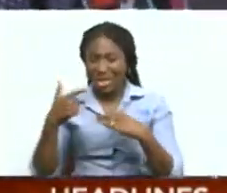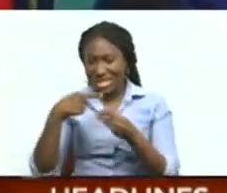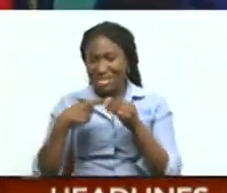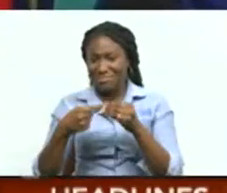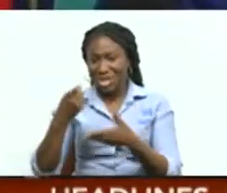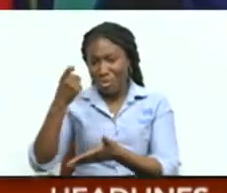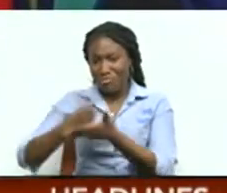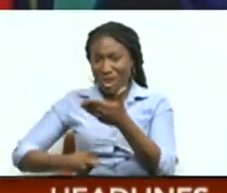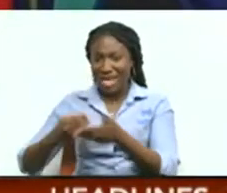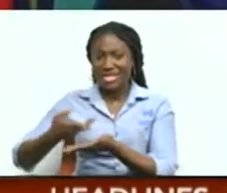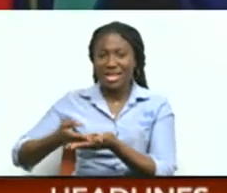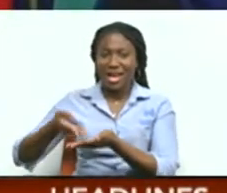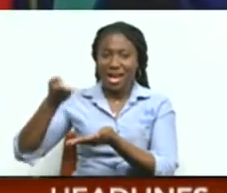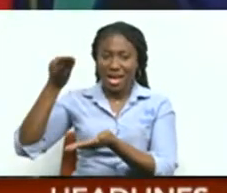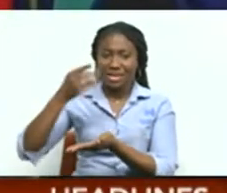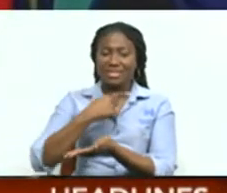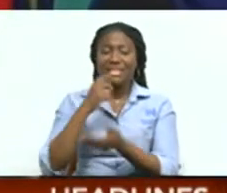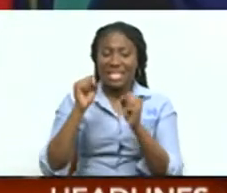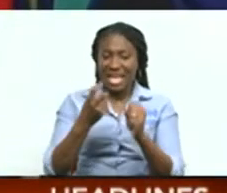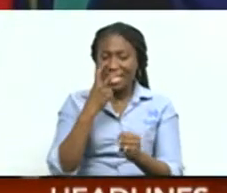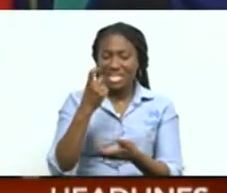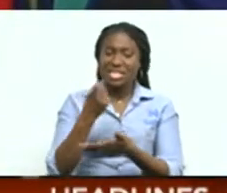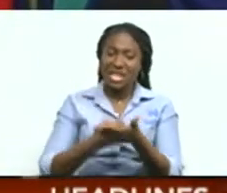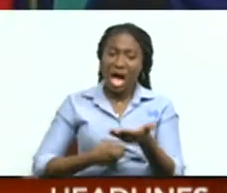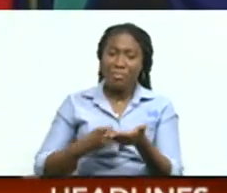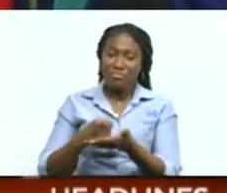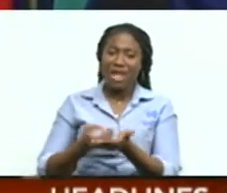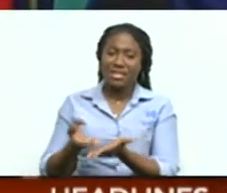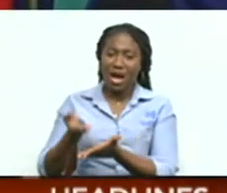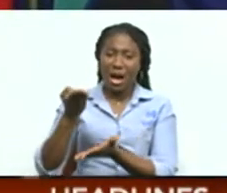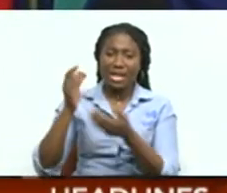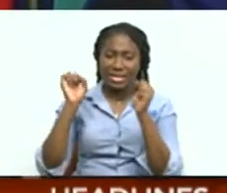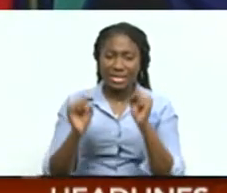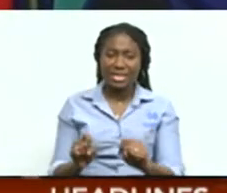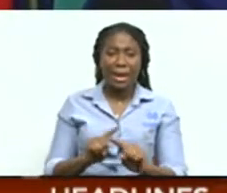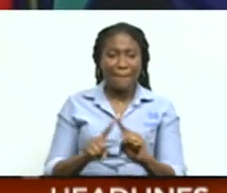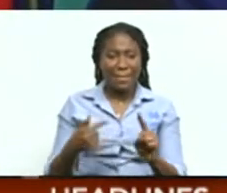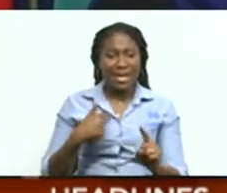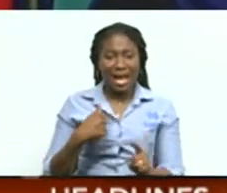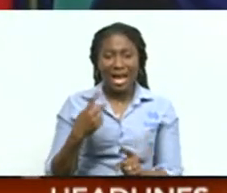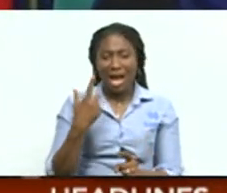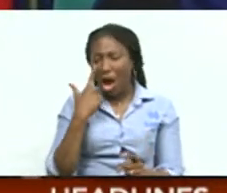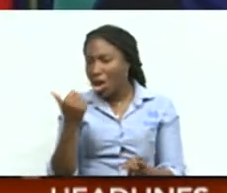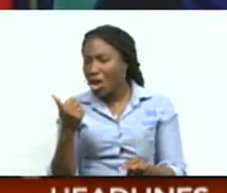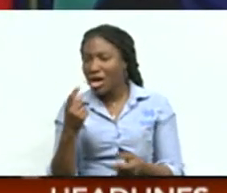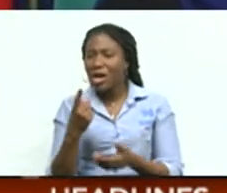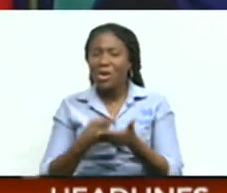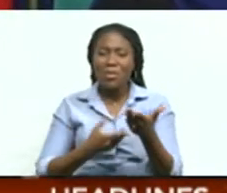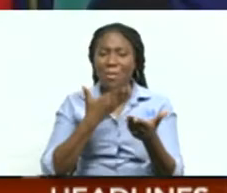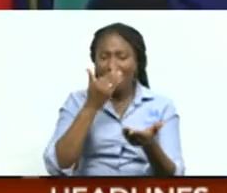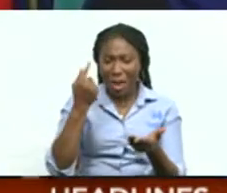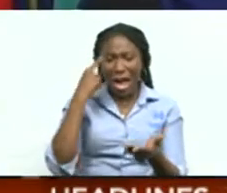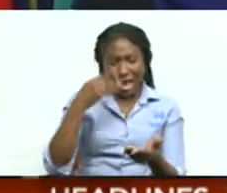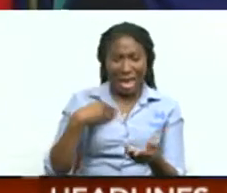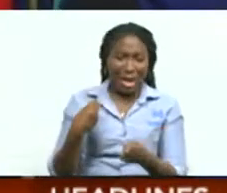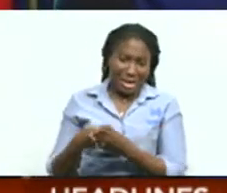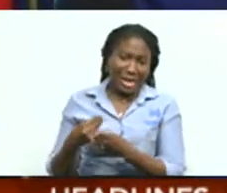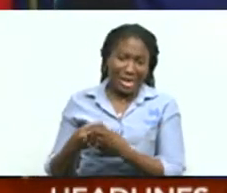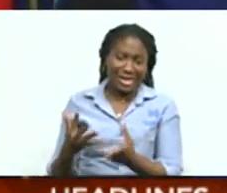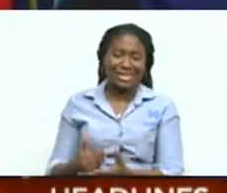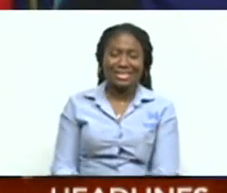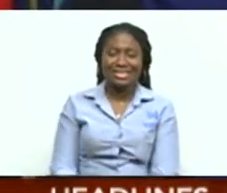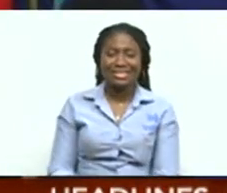increased. Yes, I have seen some increase in prices, but I'm just looking for what's affordable to my budget. Okay, like